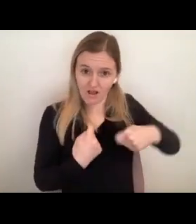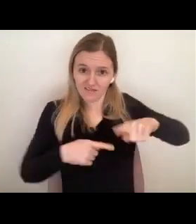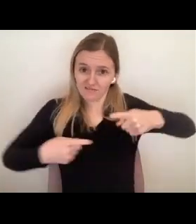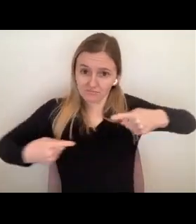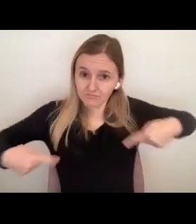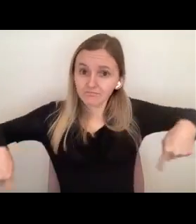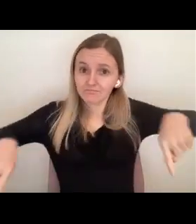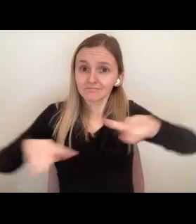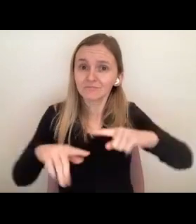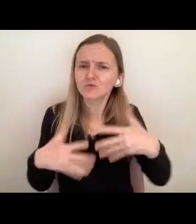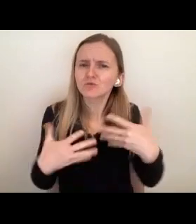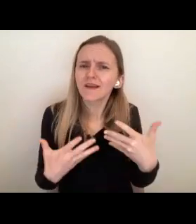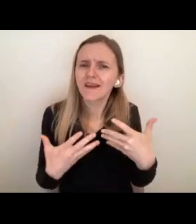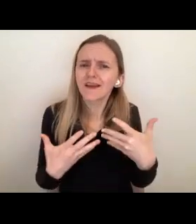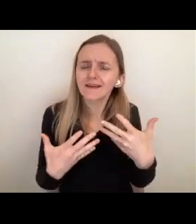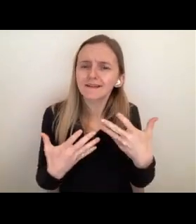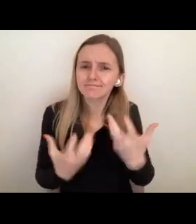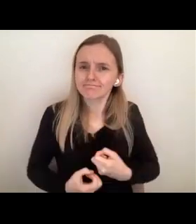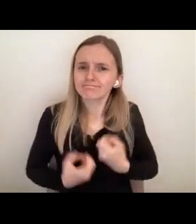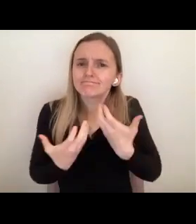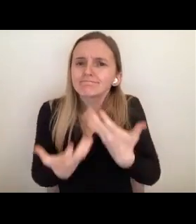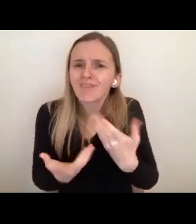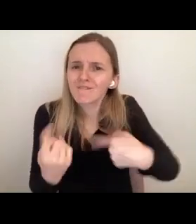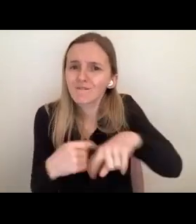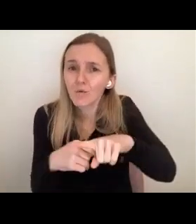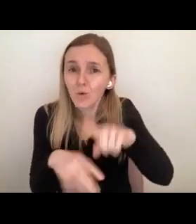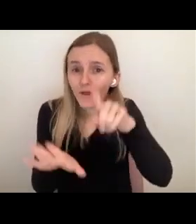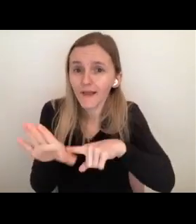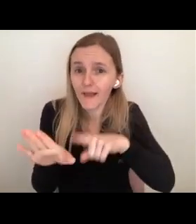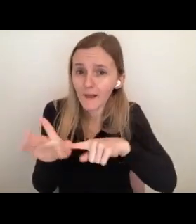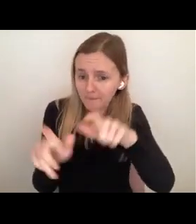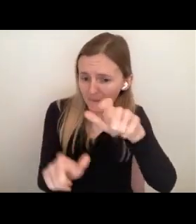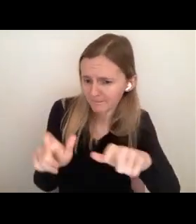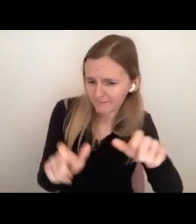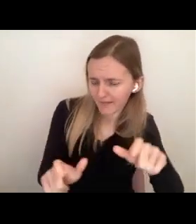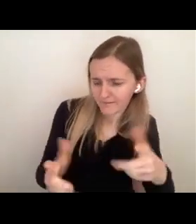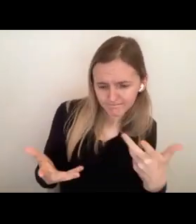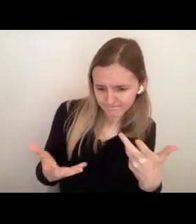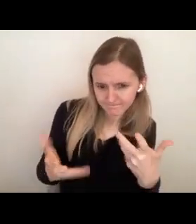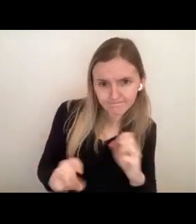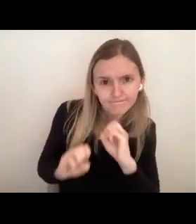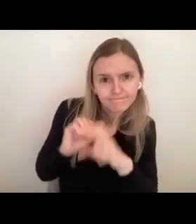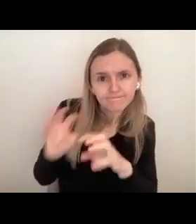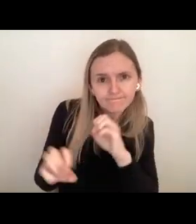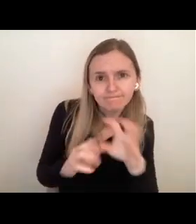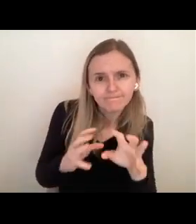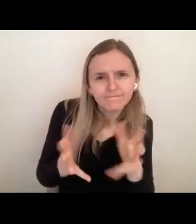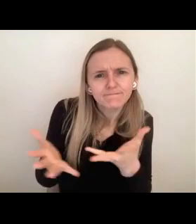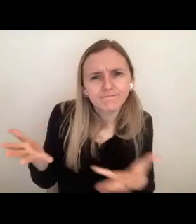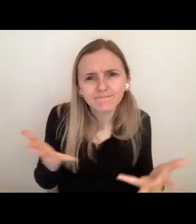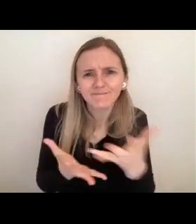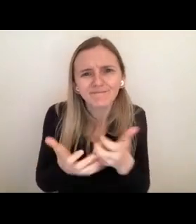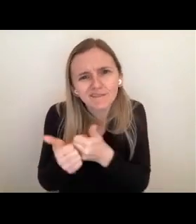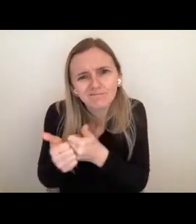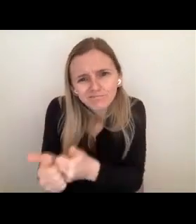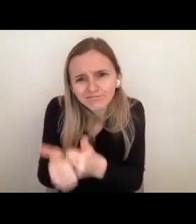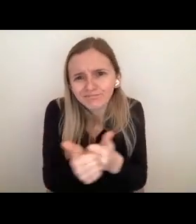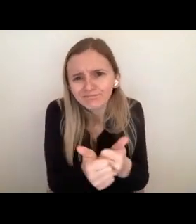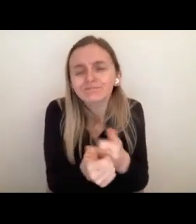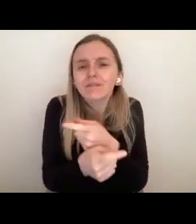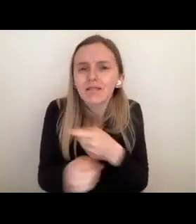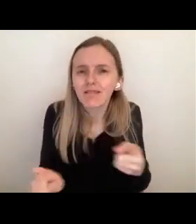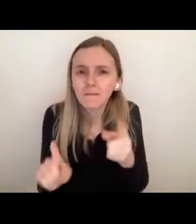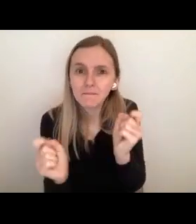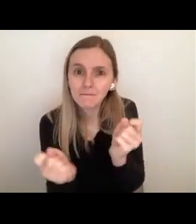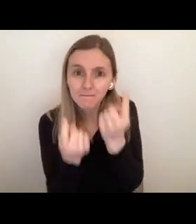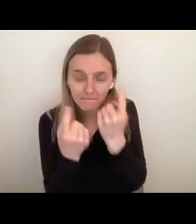young people? What are we bringing into that social world to support their understanding about